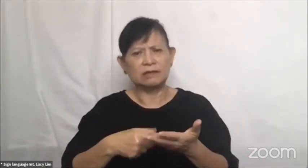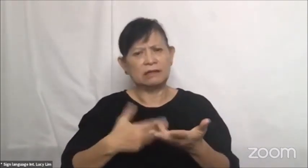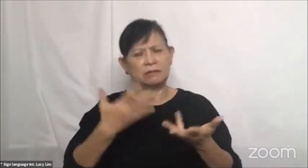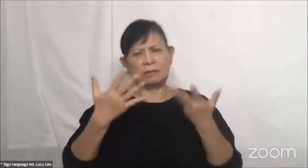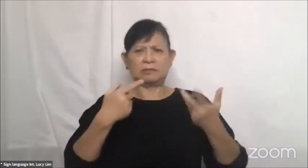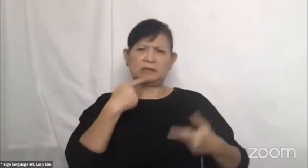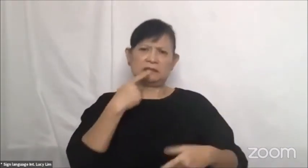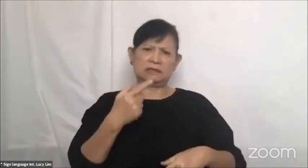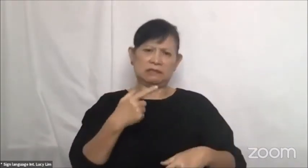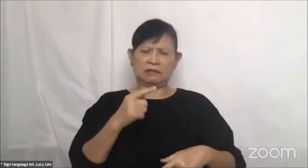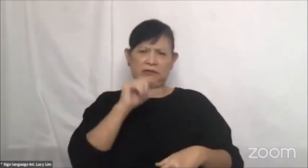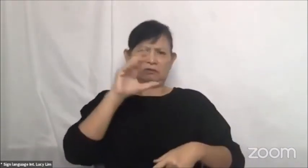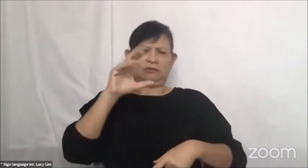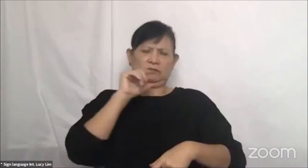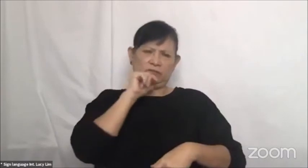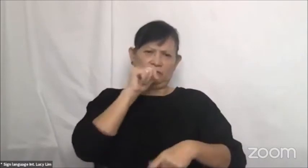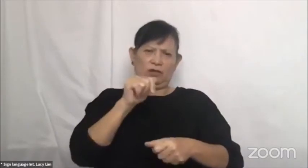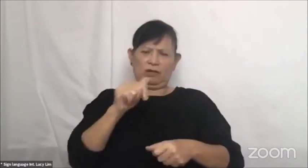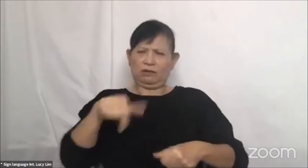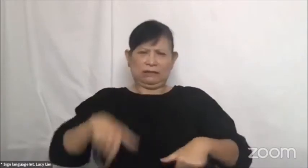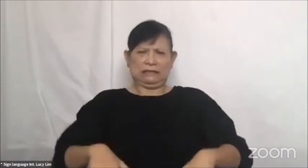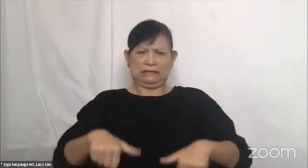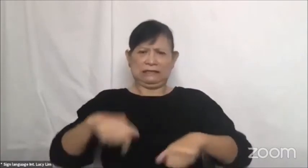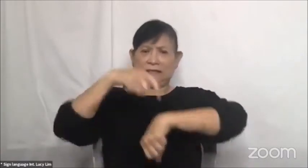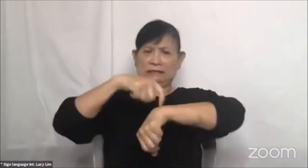do it later. So somehow they get,